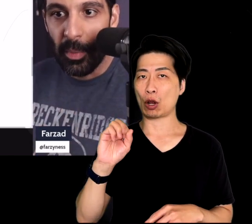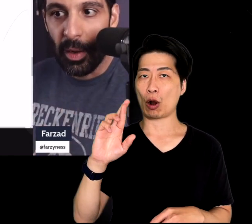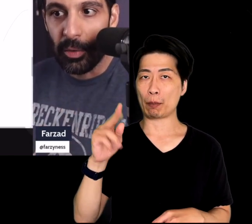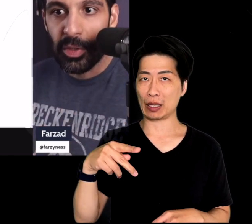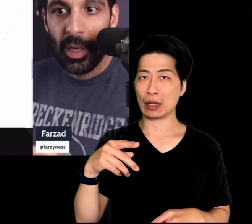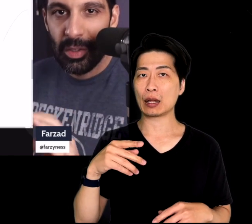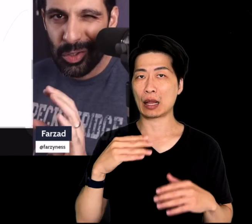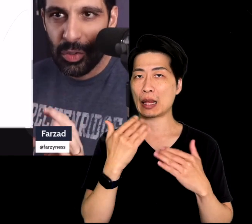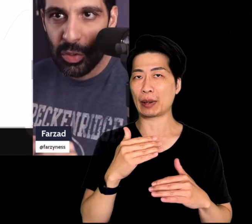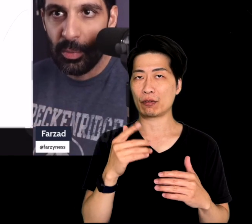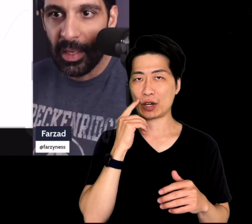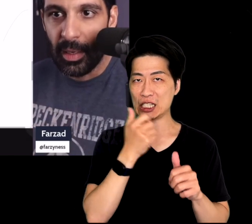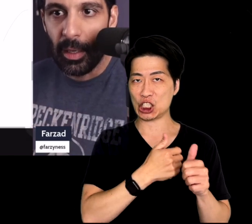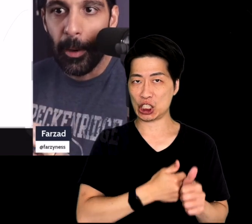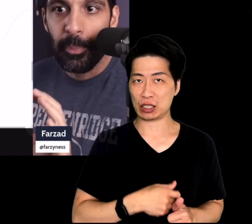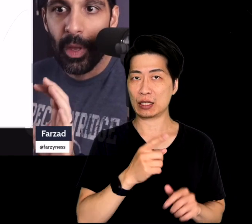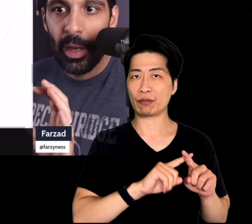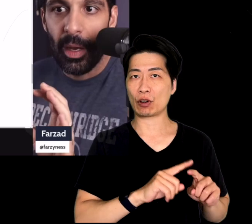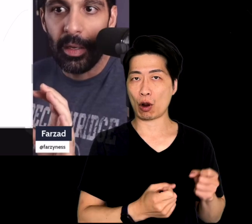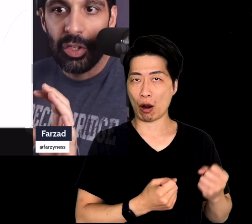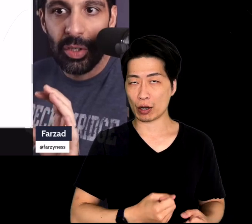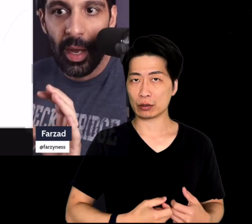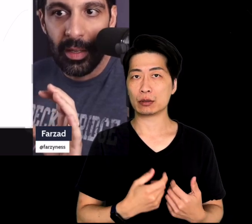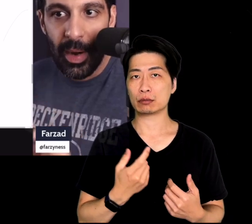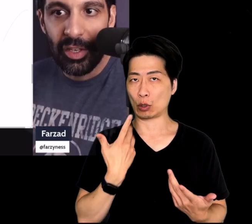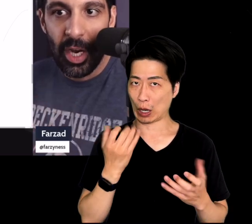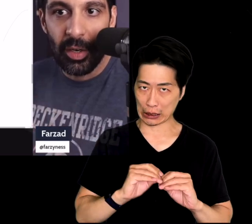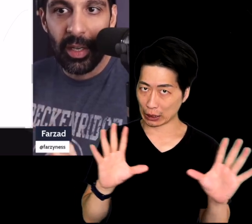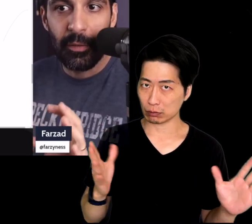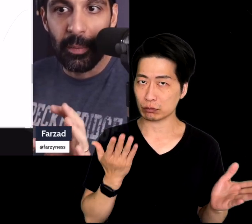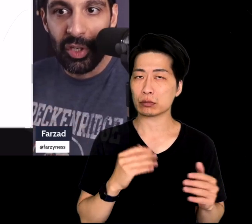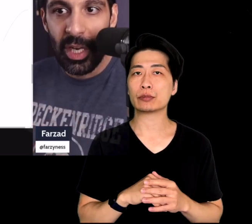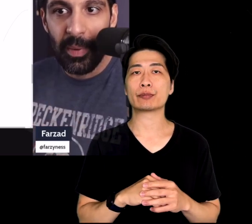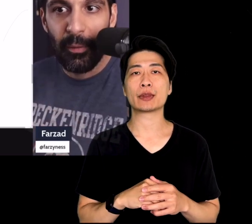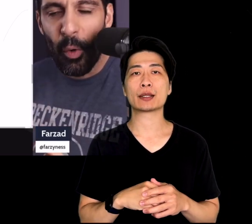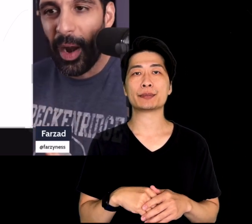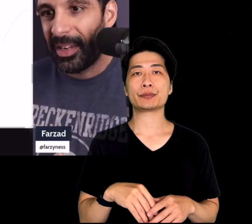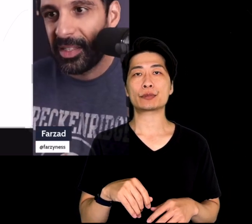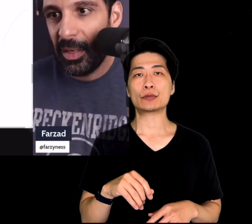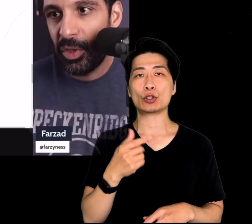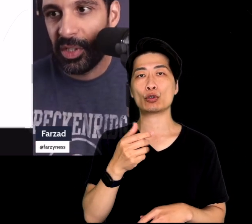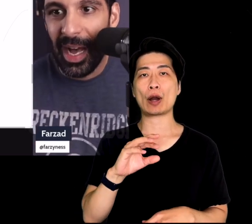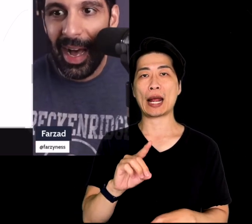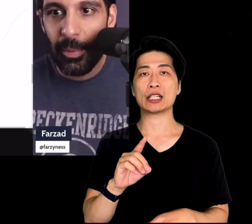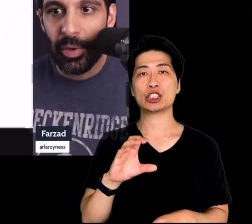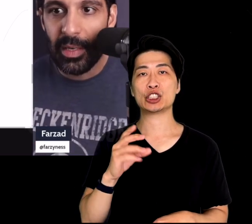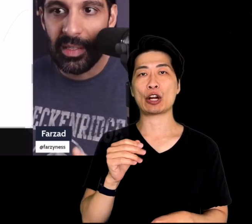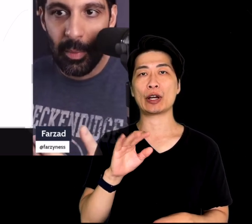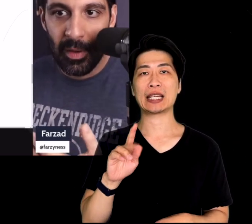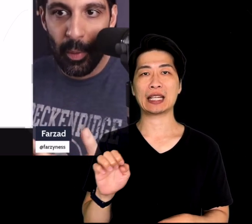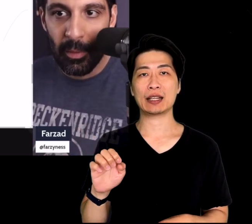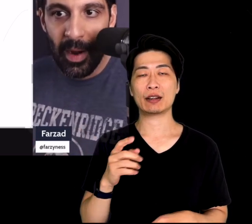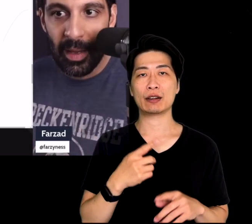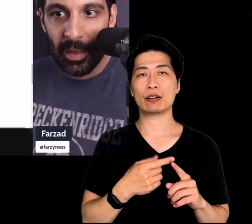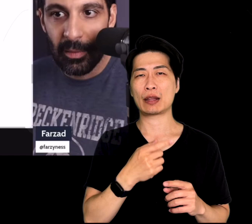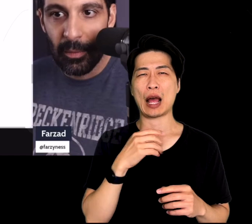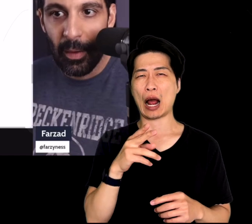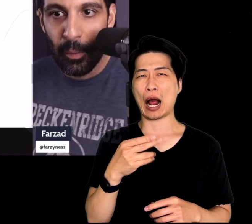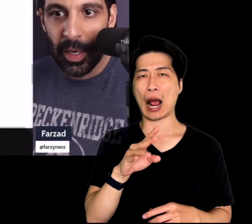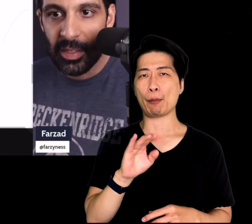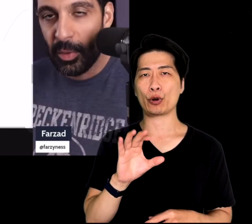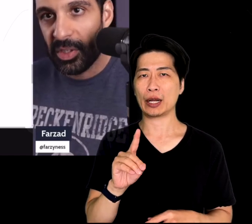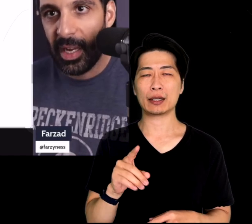one of these models, just to make it clear. The Grand Cherokee from Jeep 4XC, which is a hybrid. Same thing with the